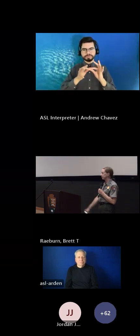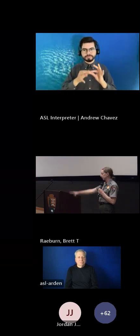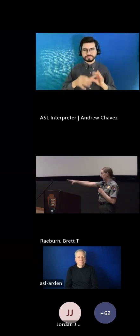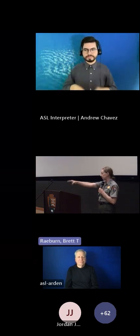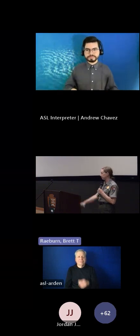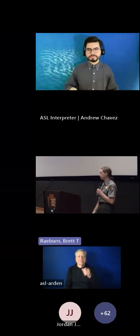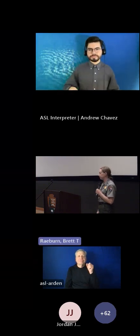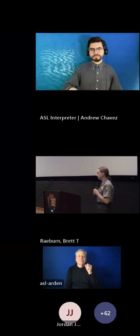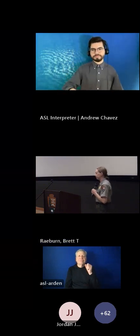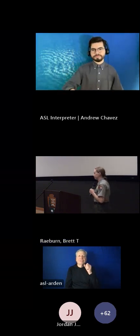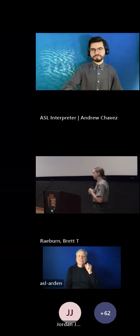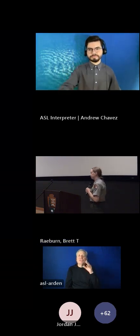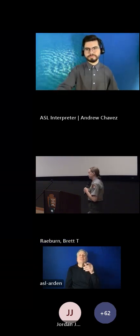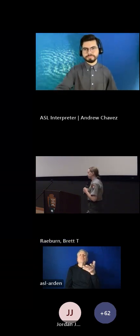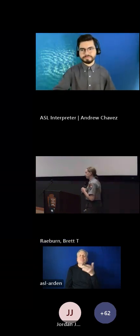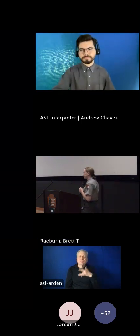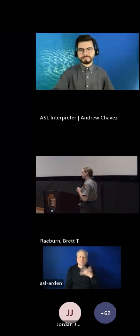Yeah.